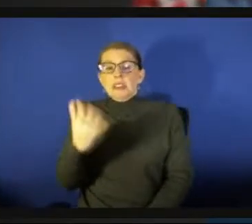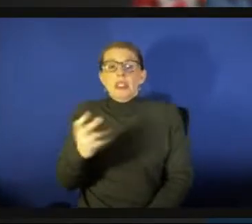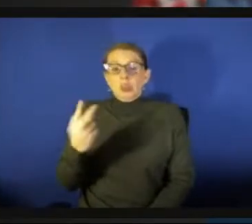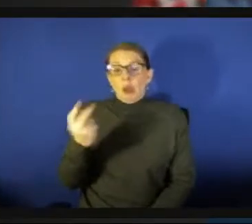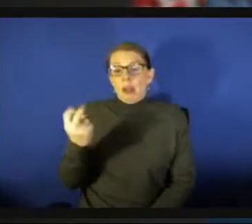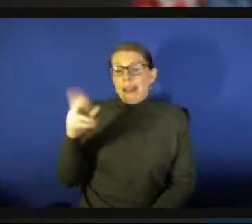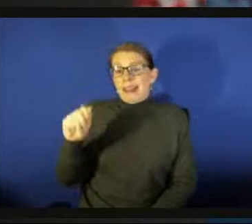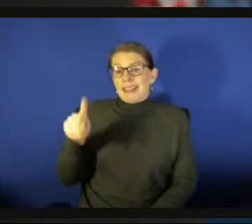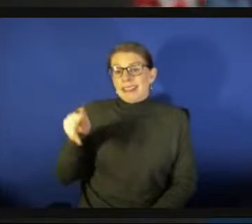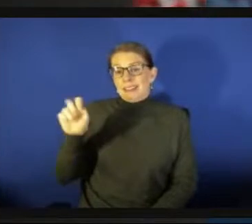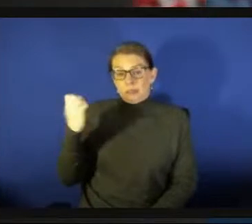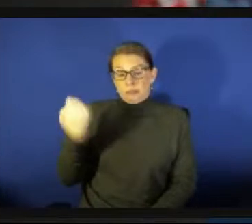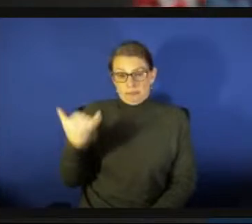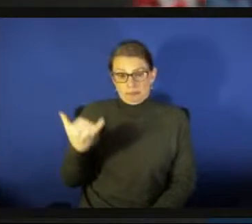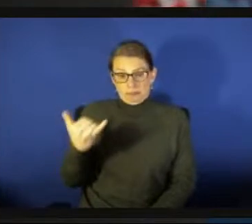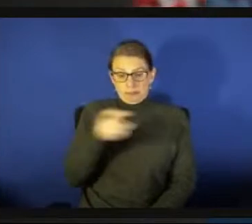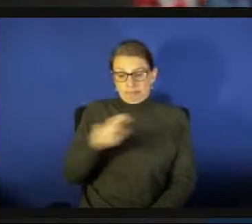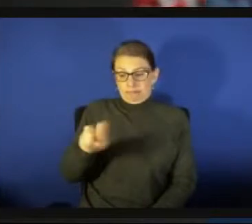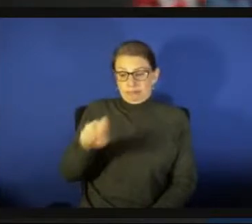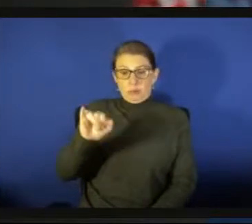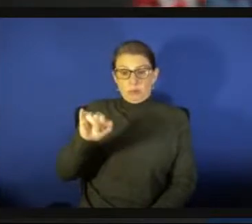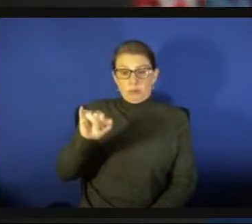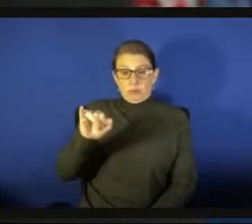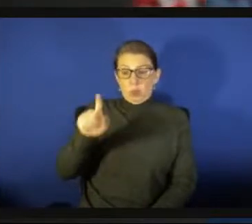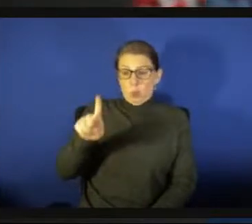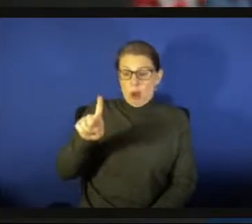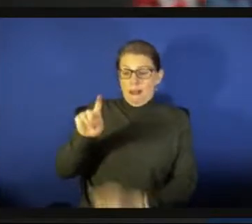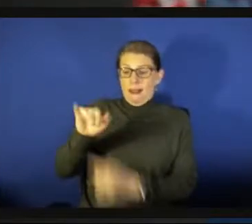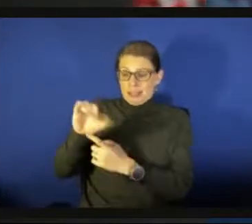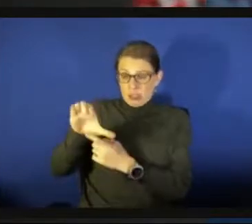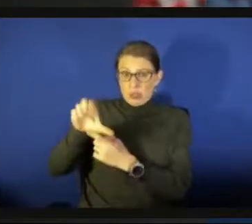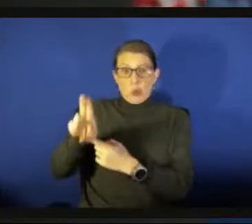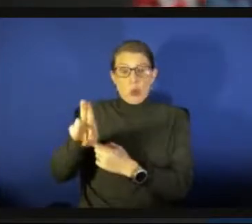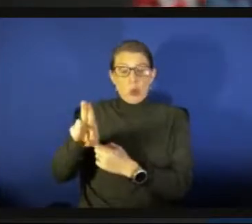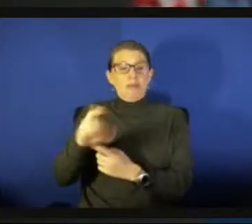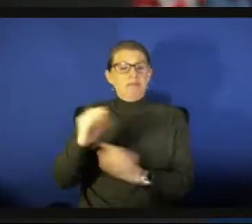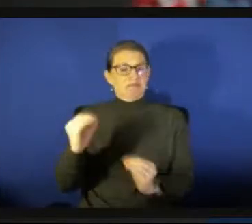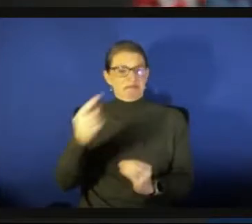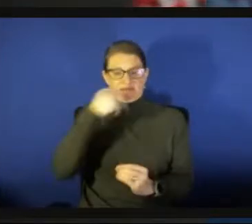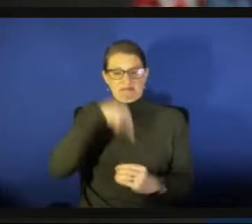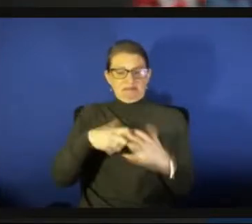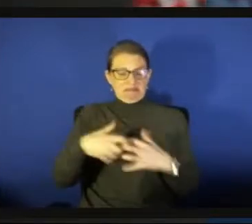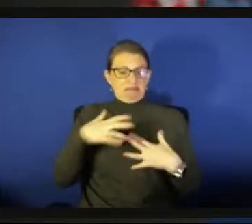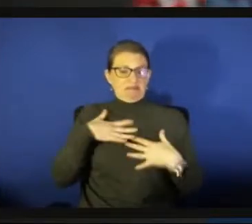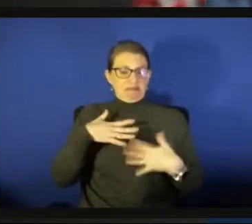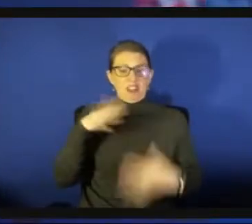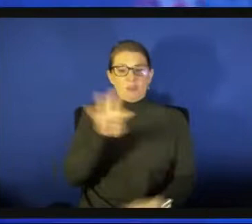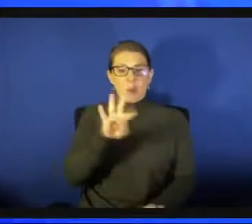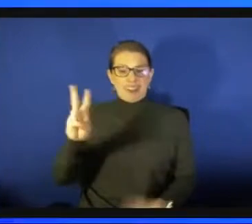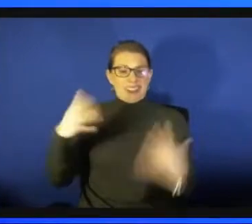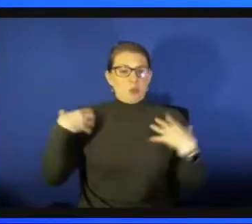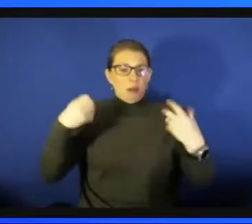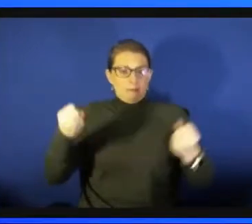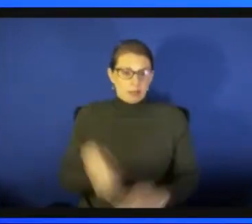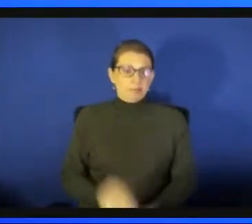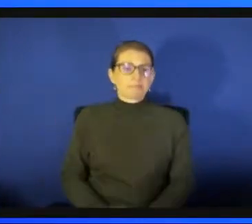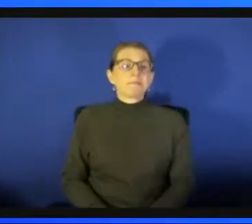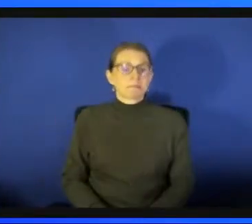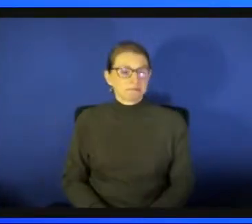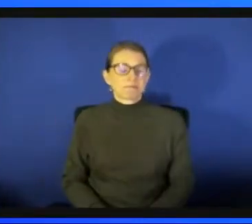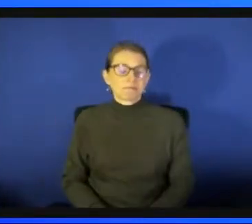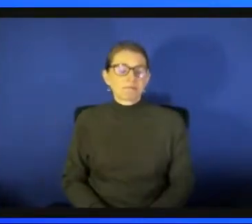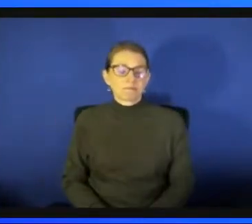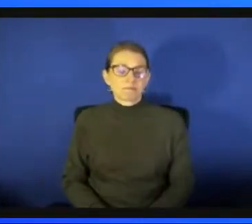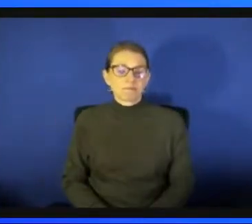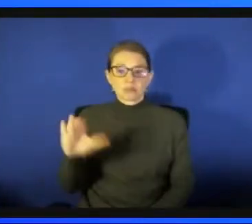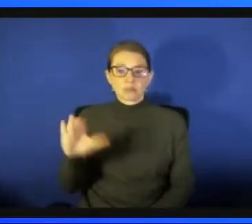infections, 1 in the ICU, 0 on the ventilator, 46 in that recovery period as well. So, active cases